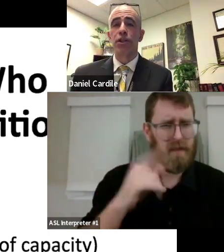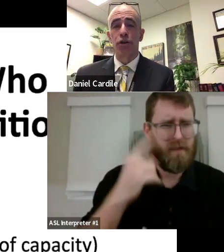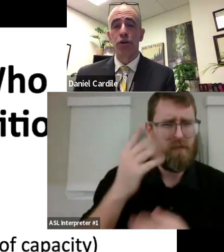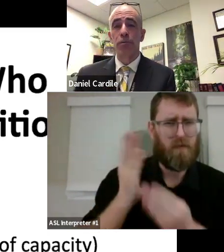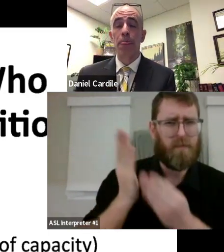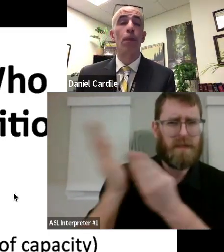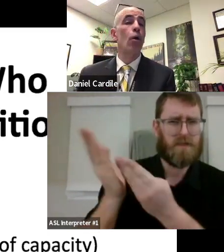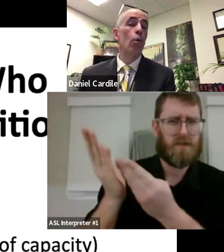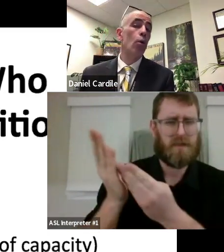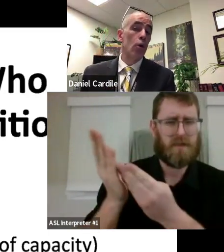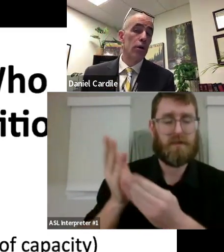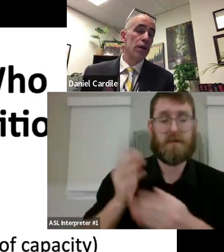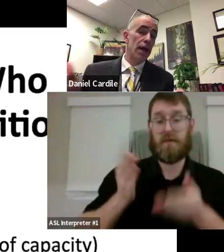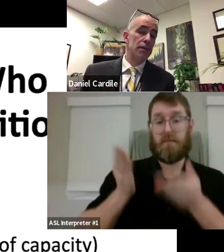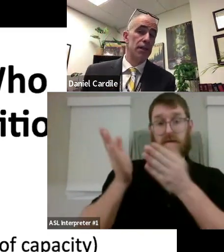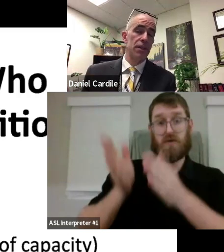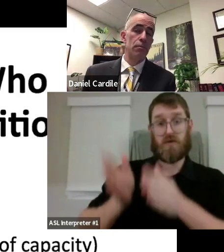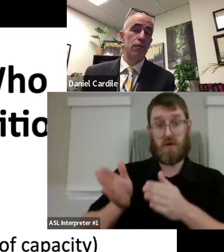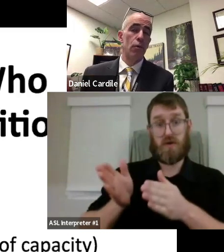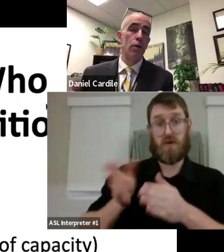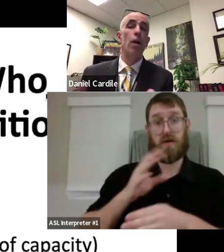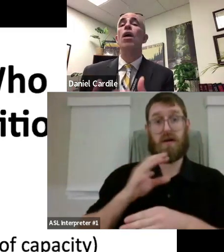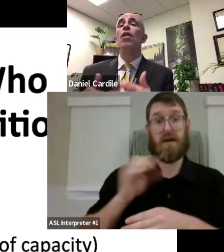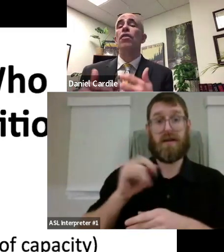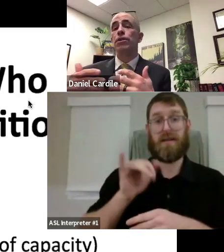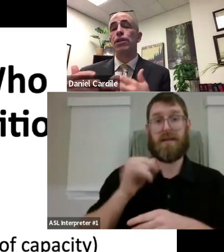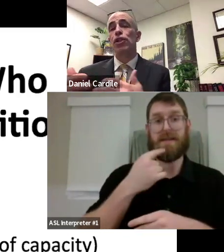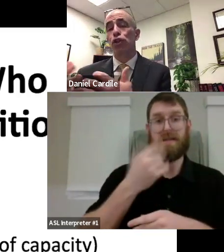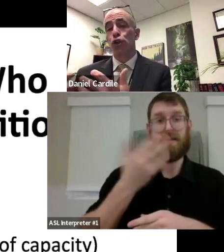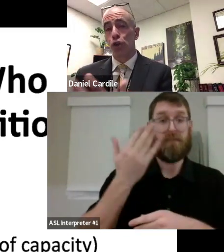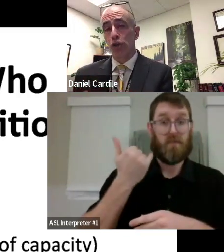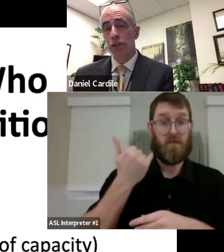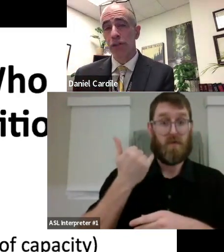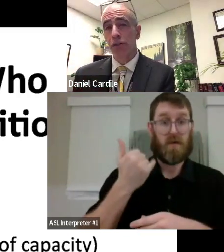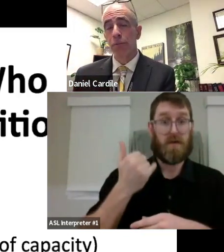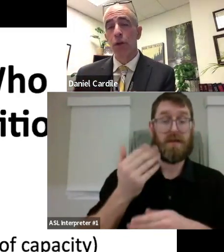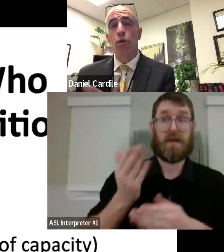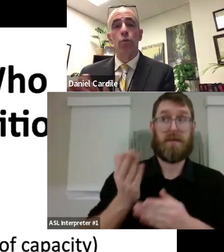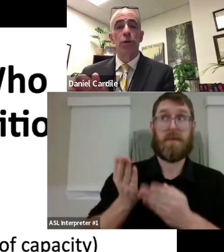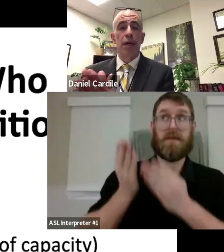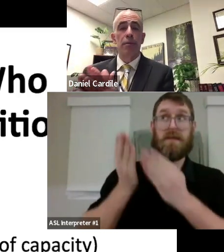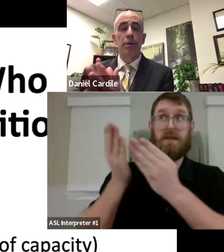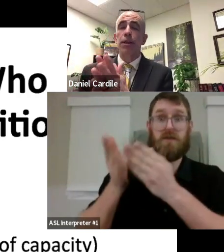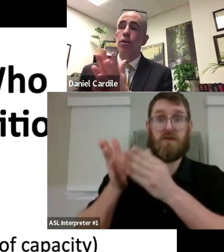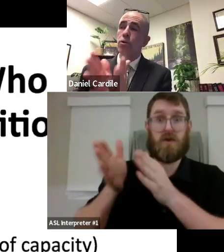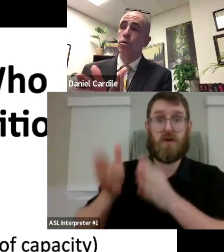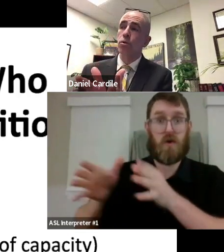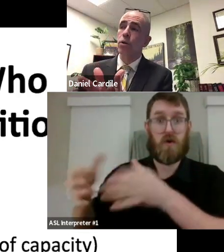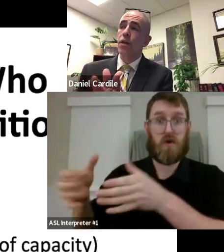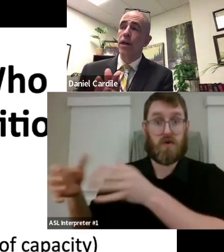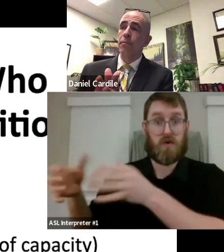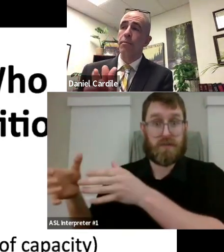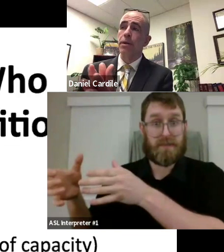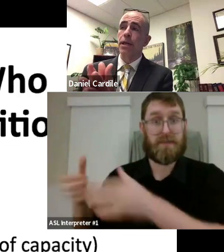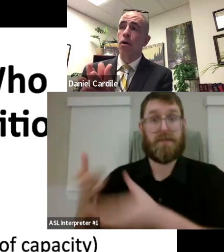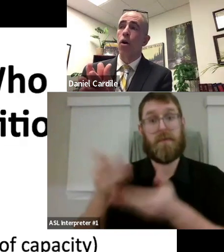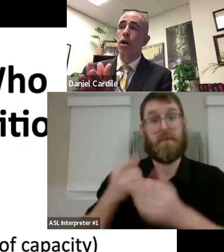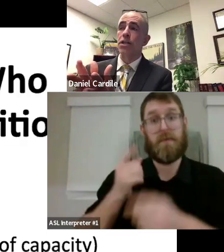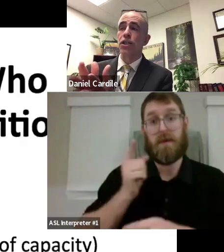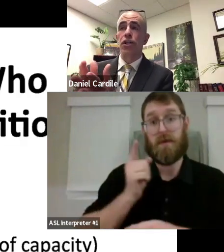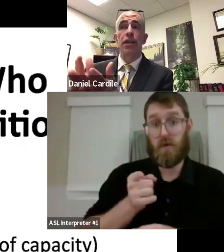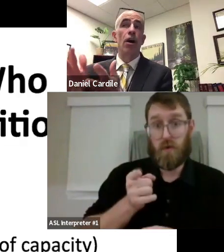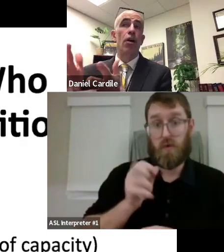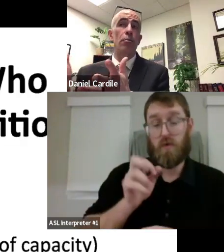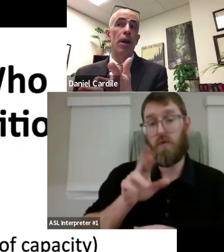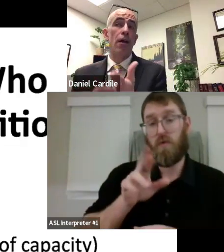the petitioner, or, as I said before, the petitioners, which might be you, that might be,